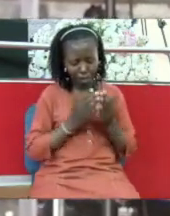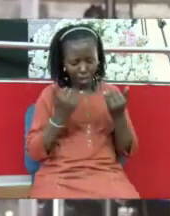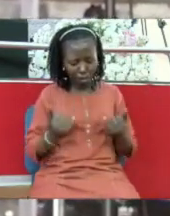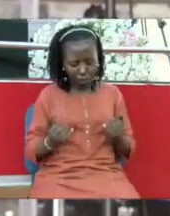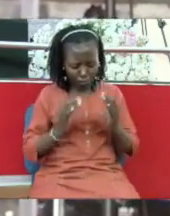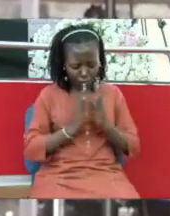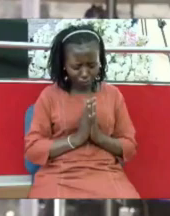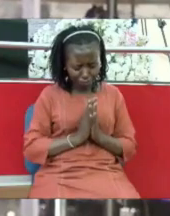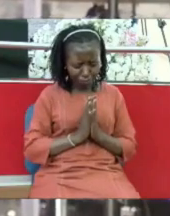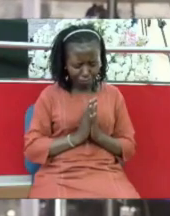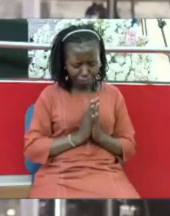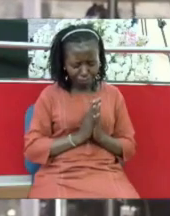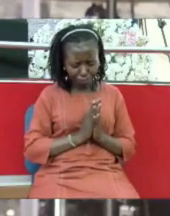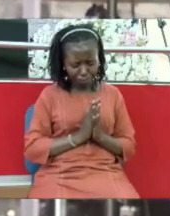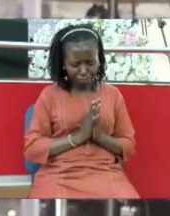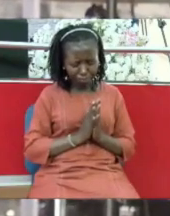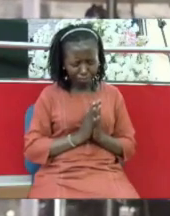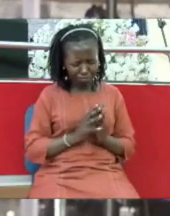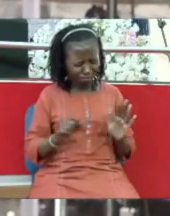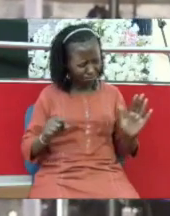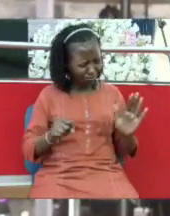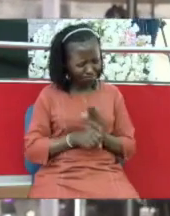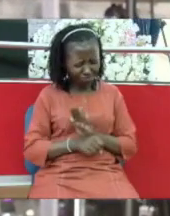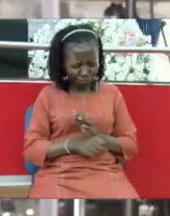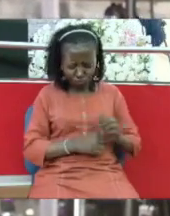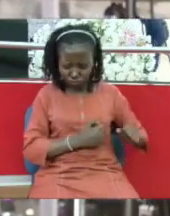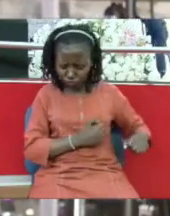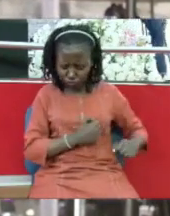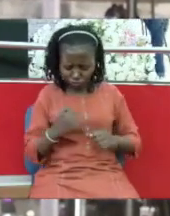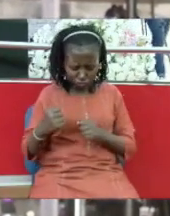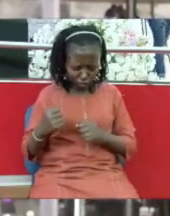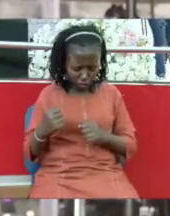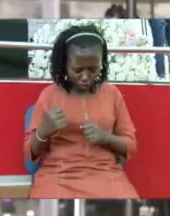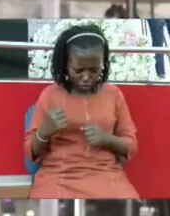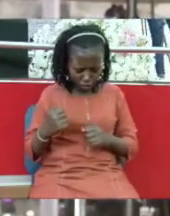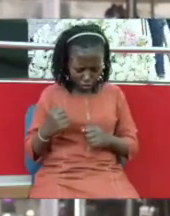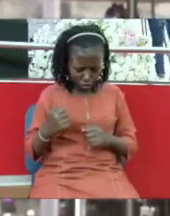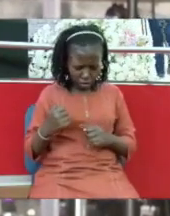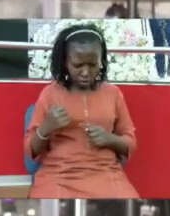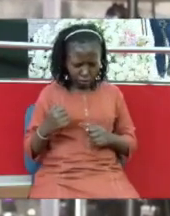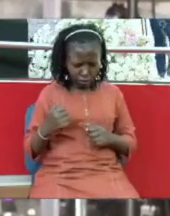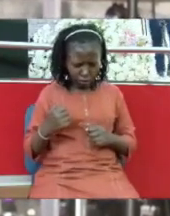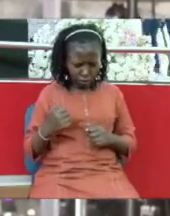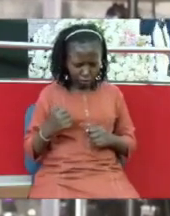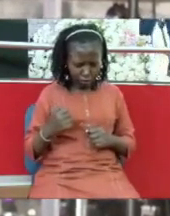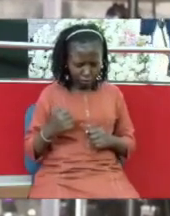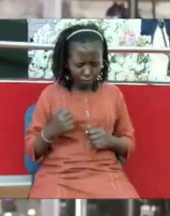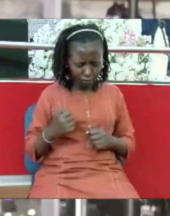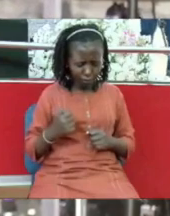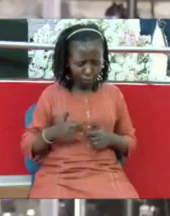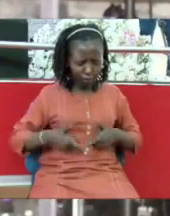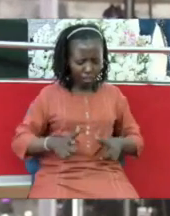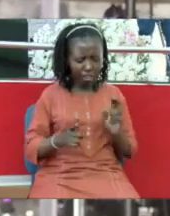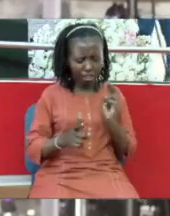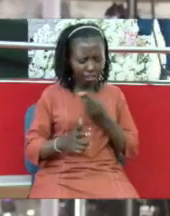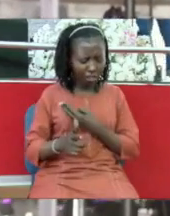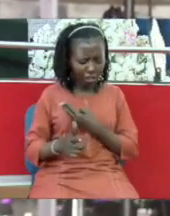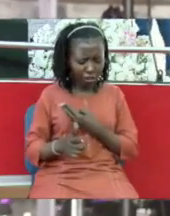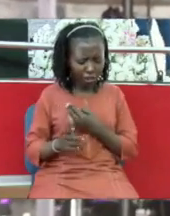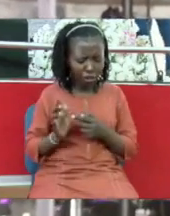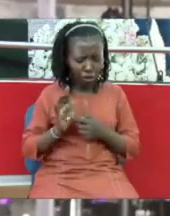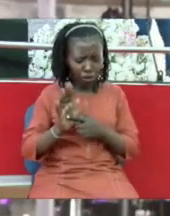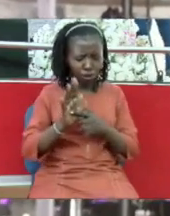kwa maombi, fully armed, tukiwa na silaha zote, let us address those major issues in your life and mine